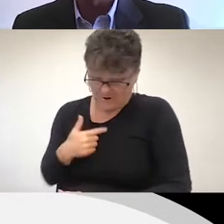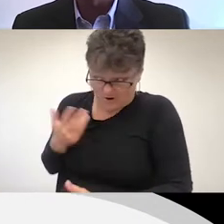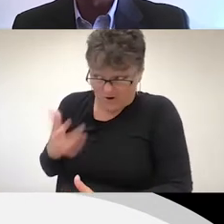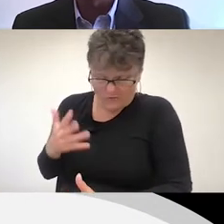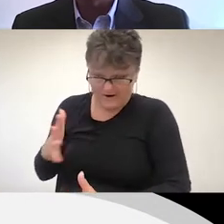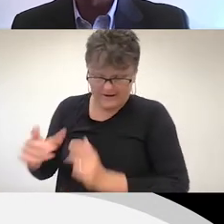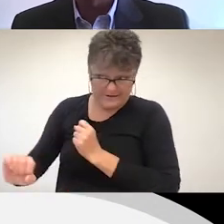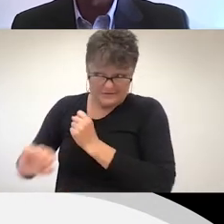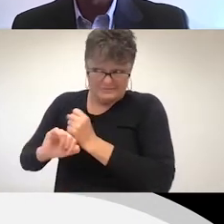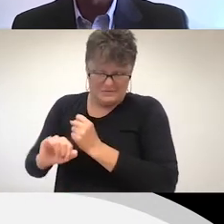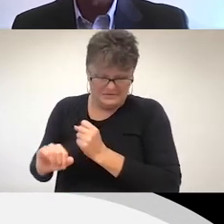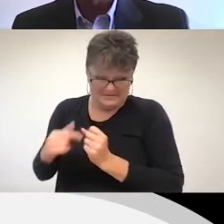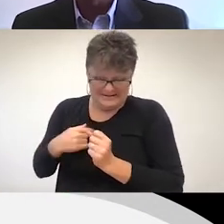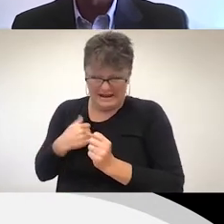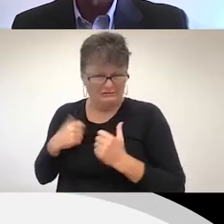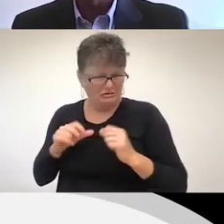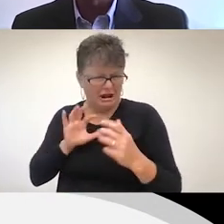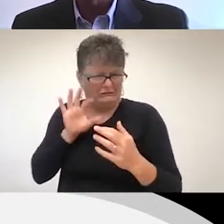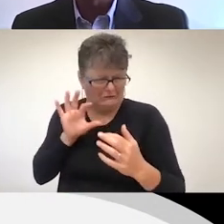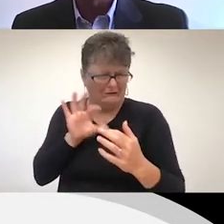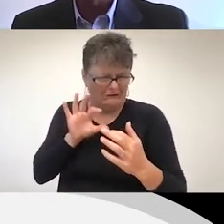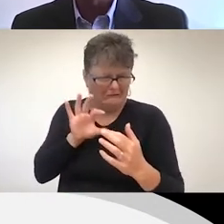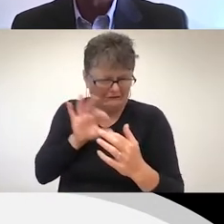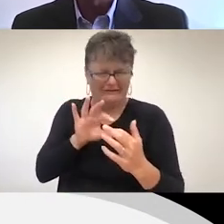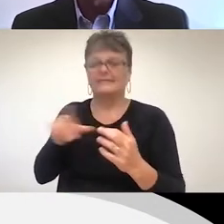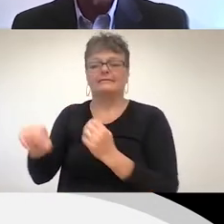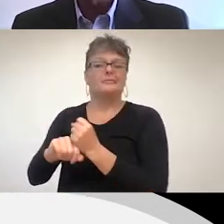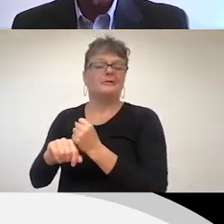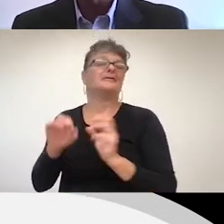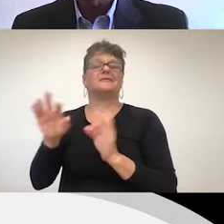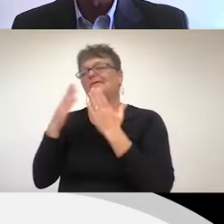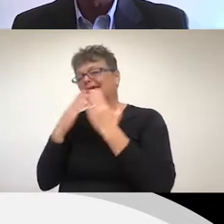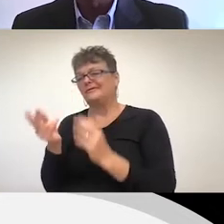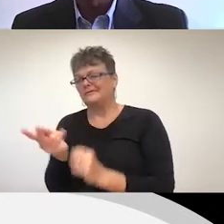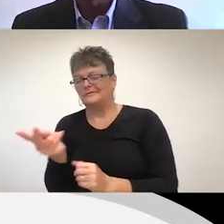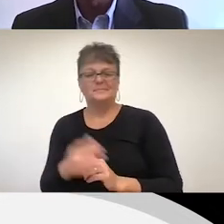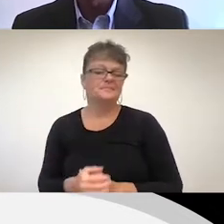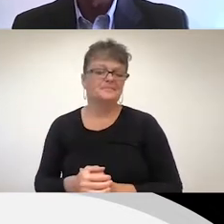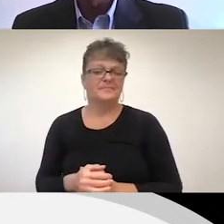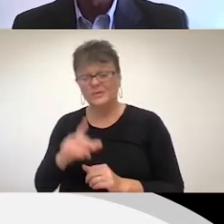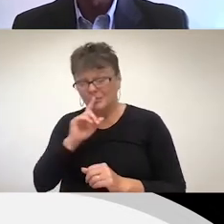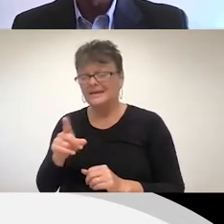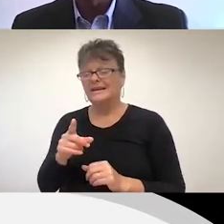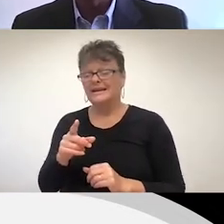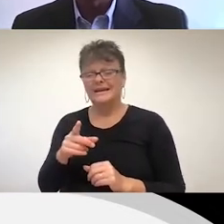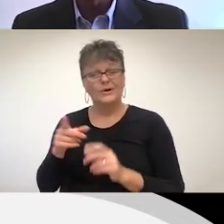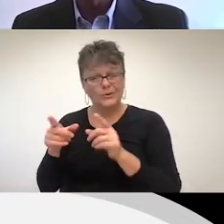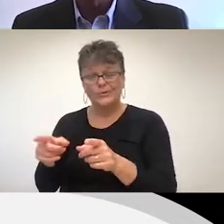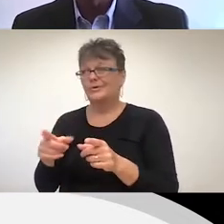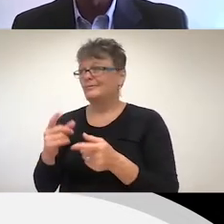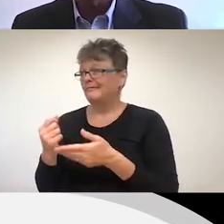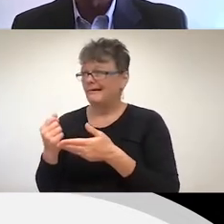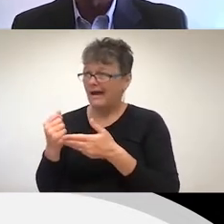to participate today as well. So I'd like to thank them for all the work that they do. You literally help and support in